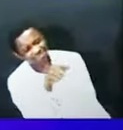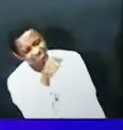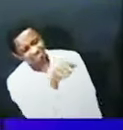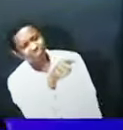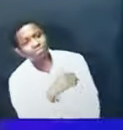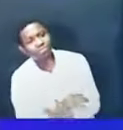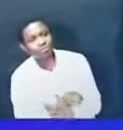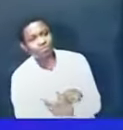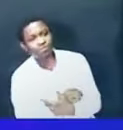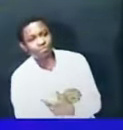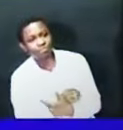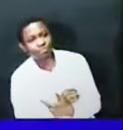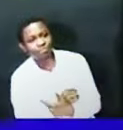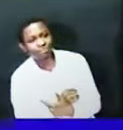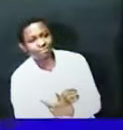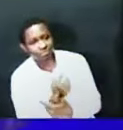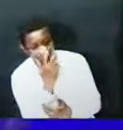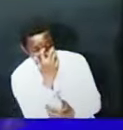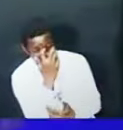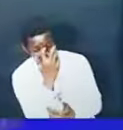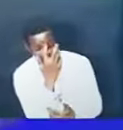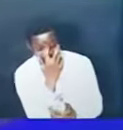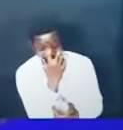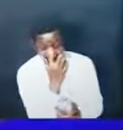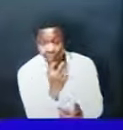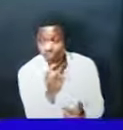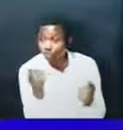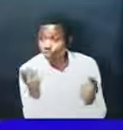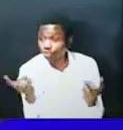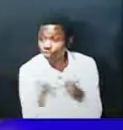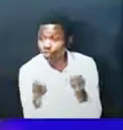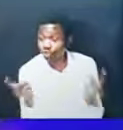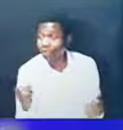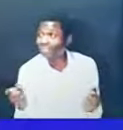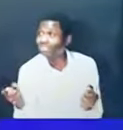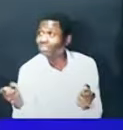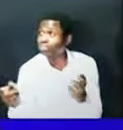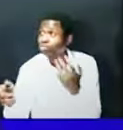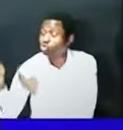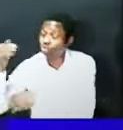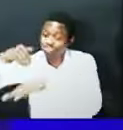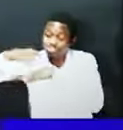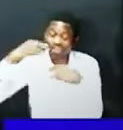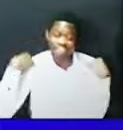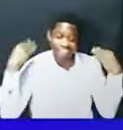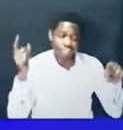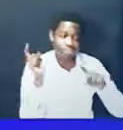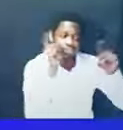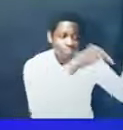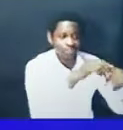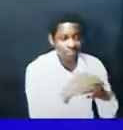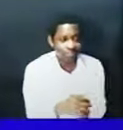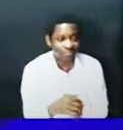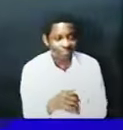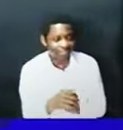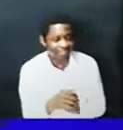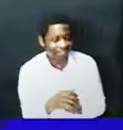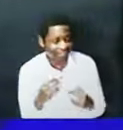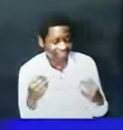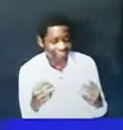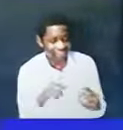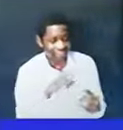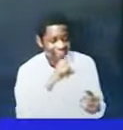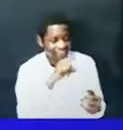krungrui. So when they were directed to the lady, and to was suma once one kosa oba no. And Gabriel saw her.